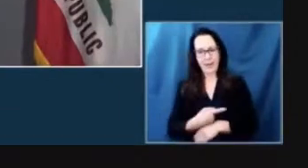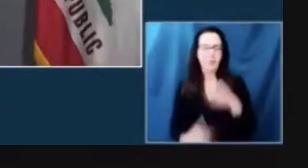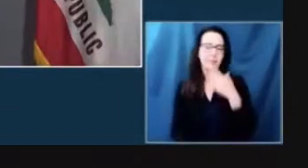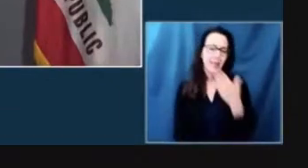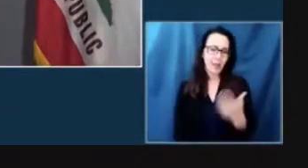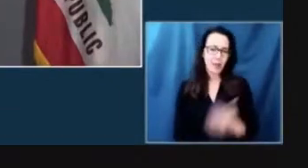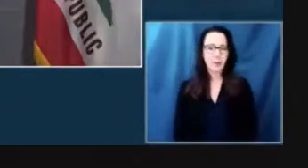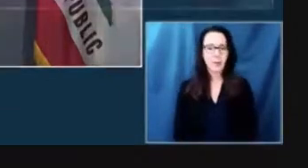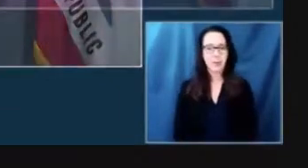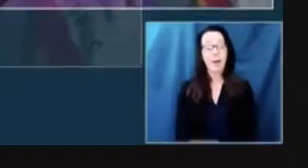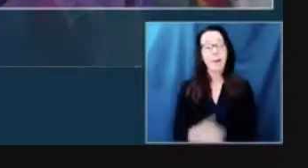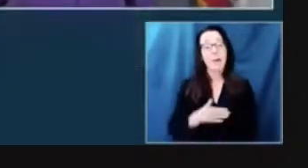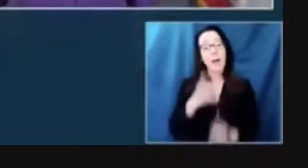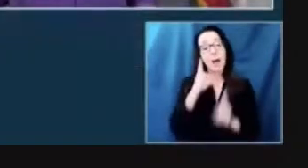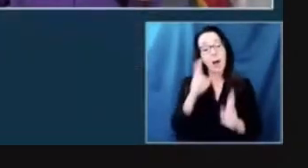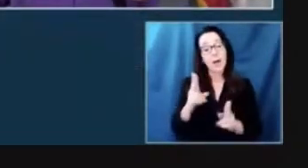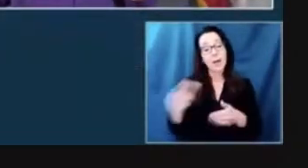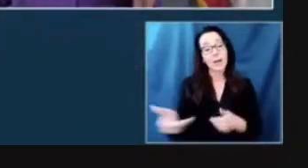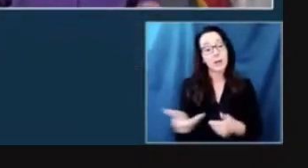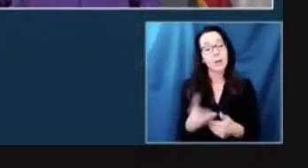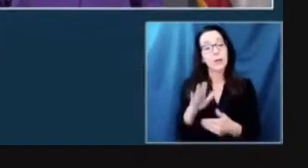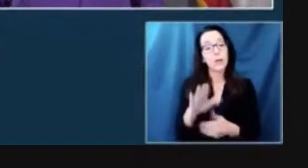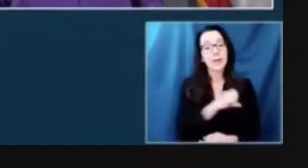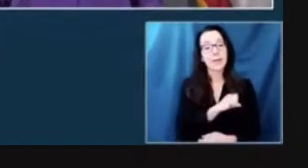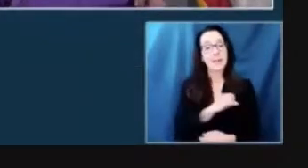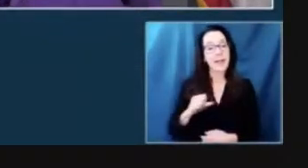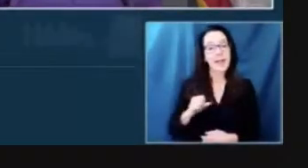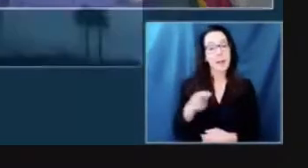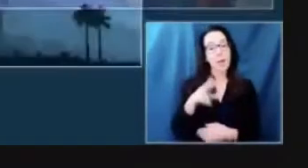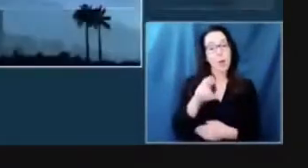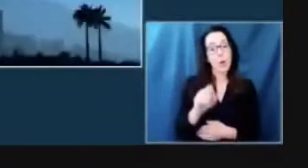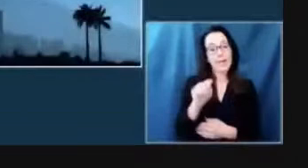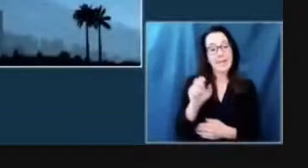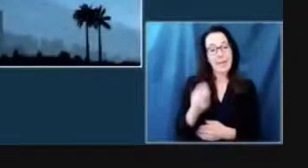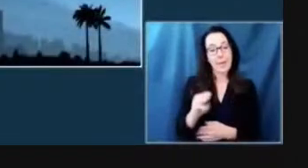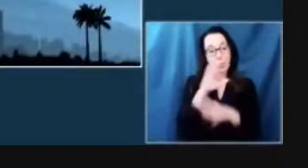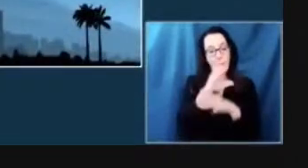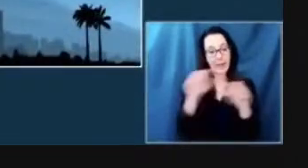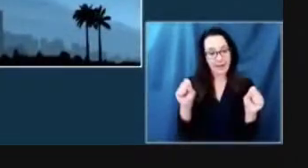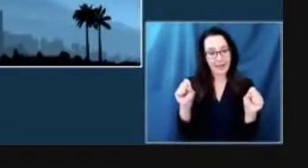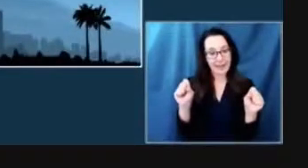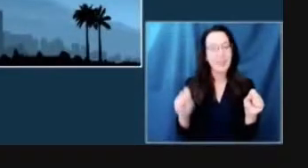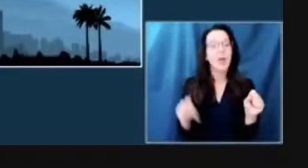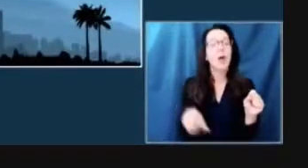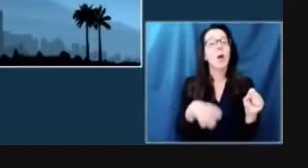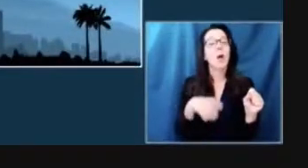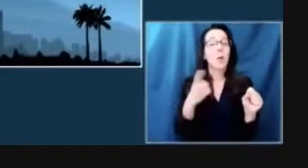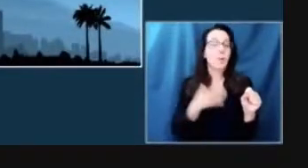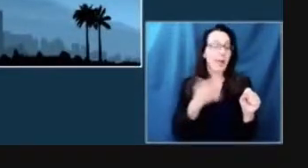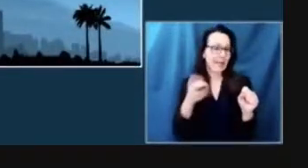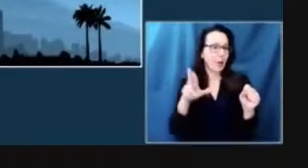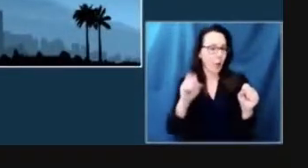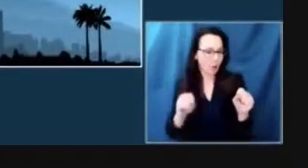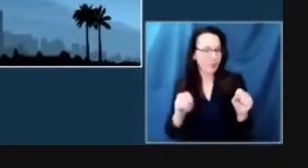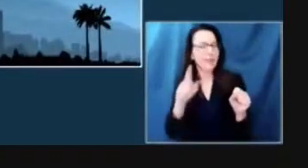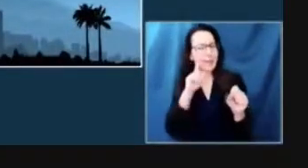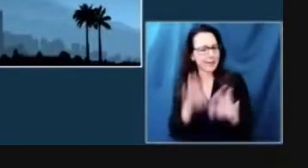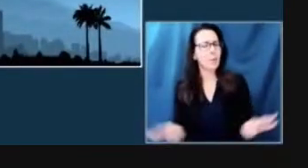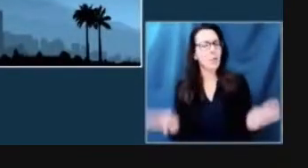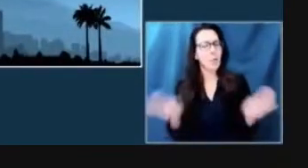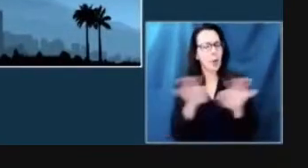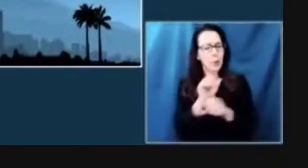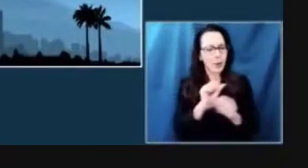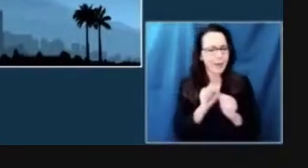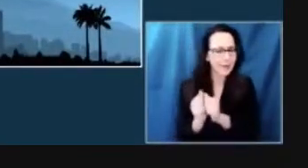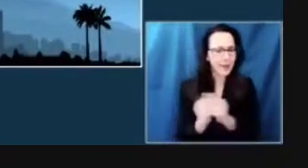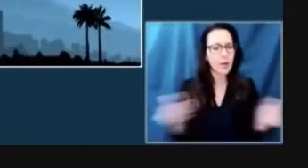introduce your Senate Pro Tem President, one of my sheroes, someone who understands why it's important to work together and brings people together.